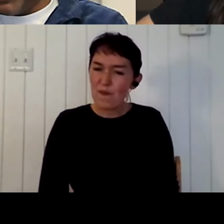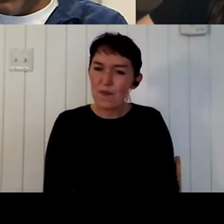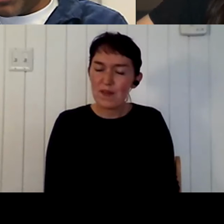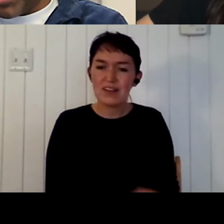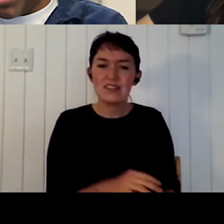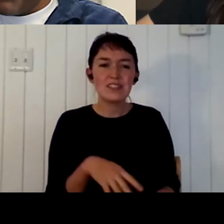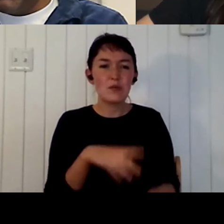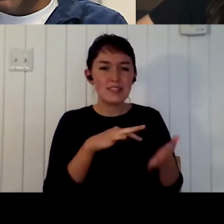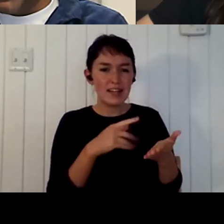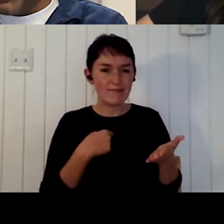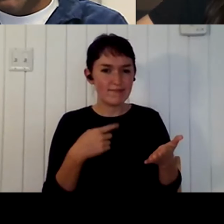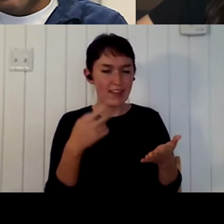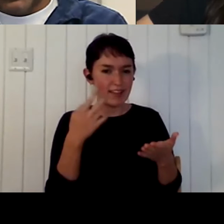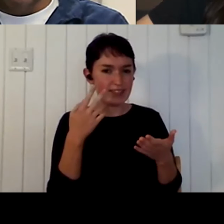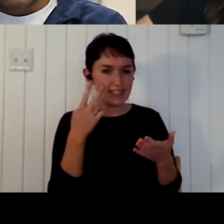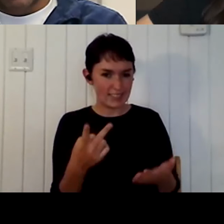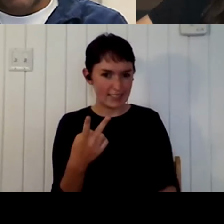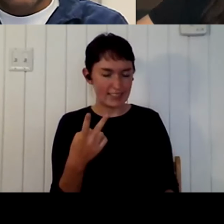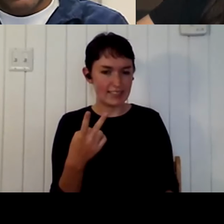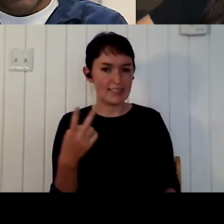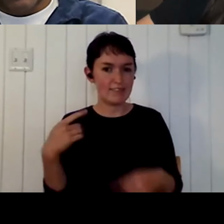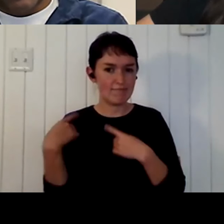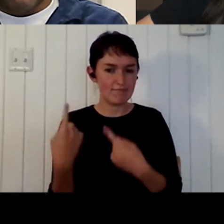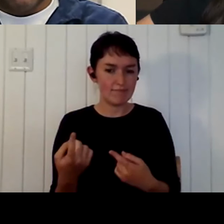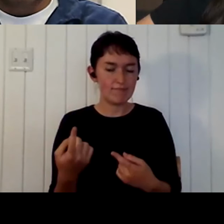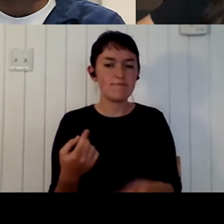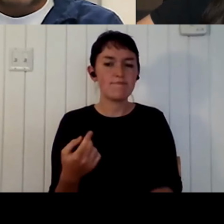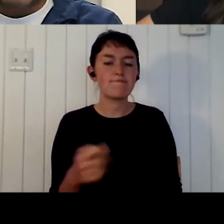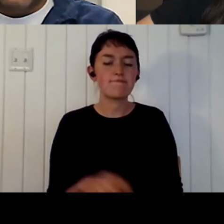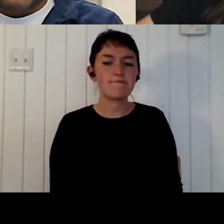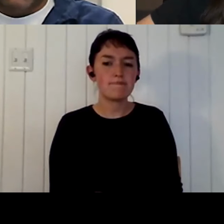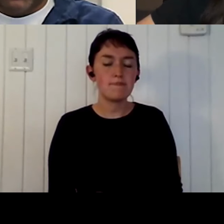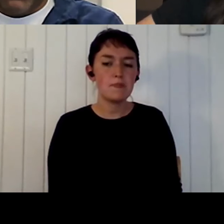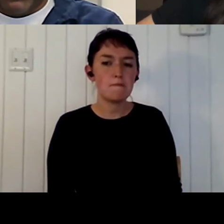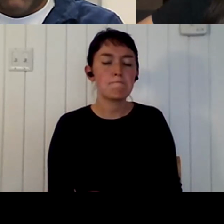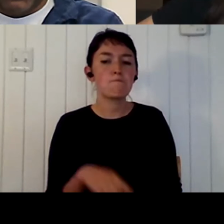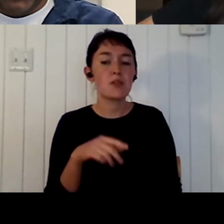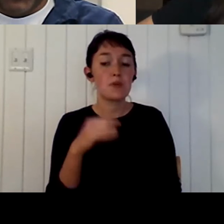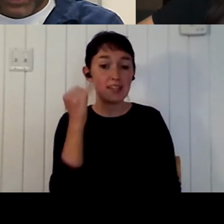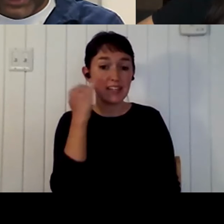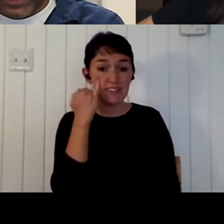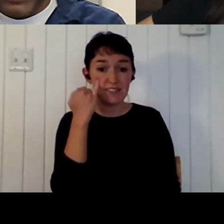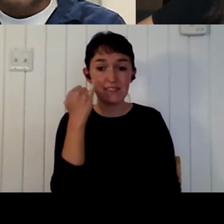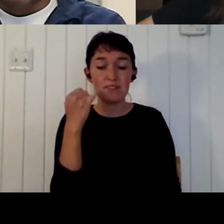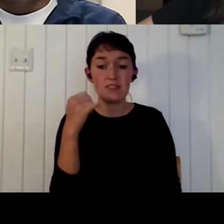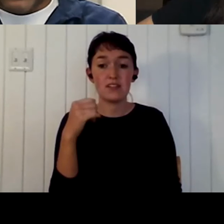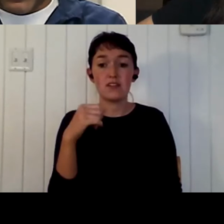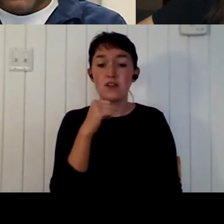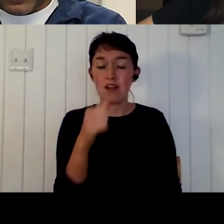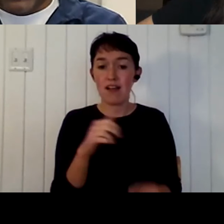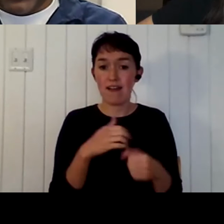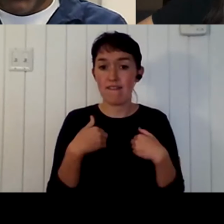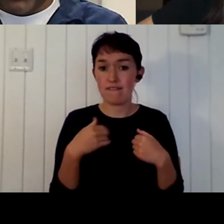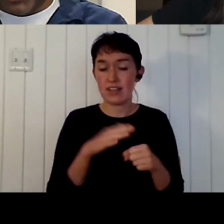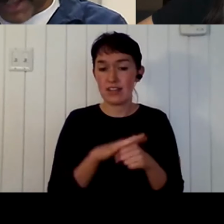the opposite side, which is like sort of a sleep question or not, but there's this idea that if you don't have enough exposure to daylight, that